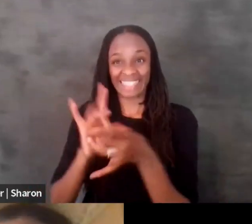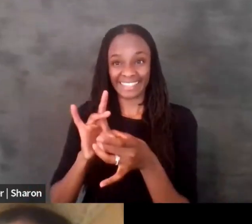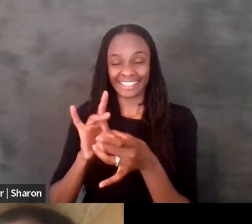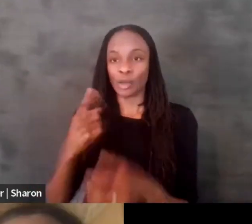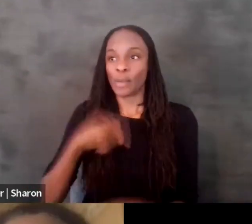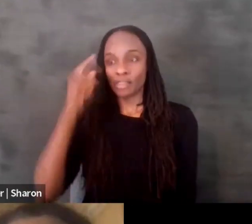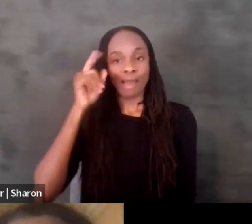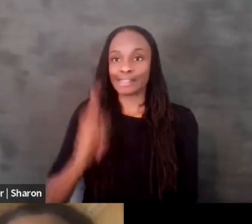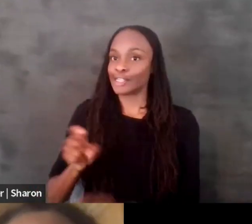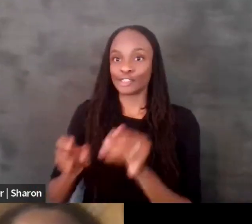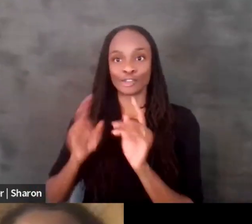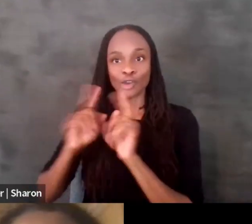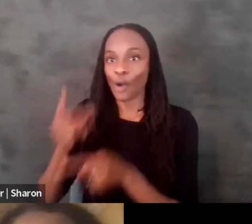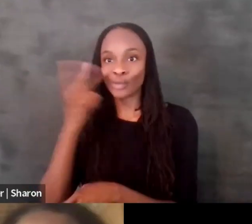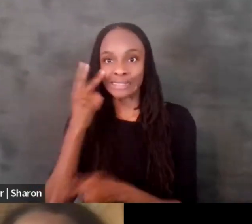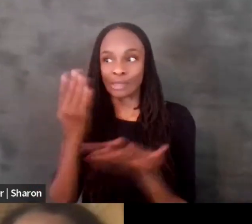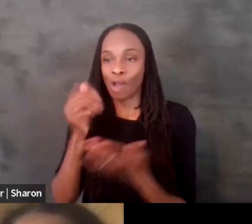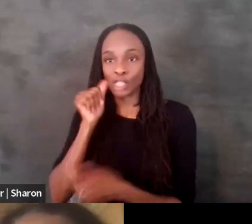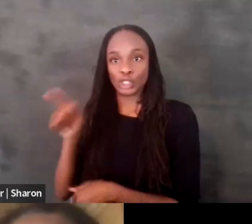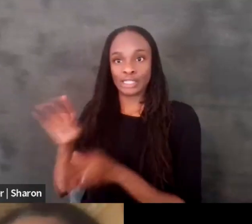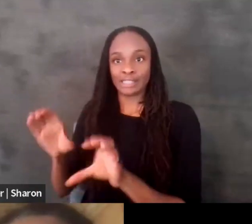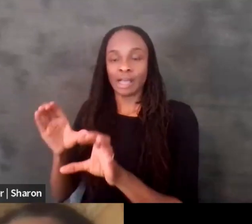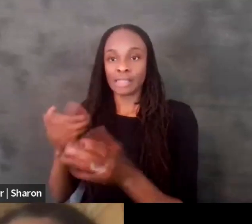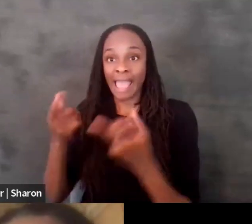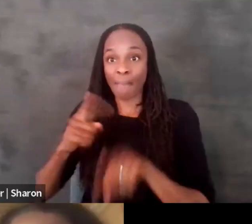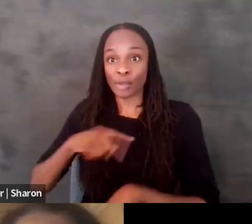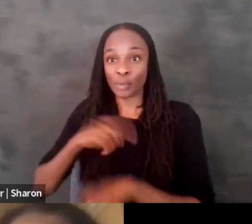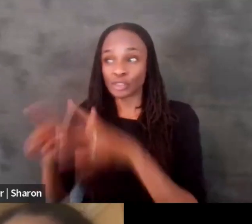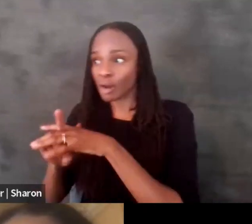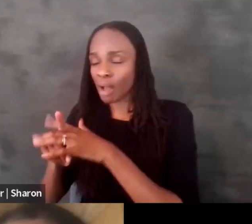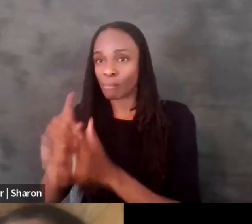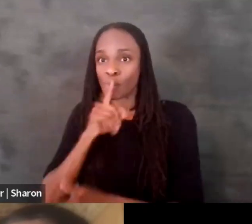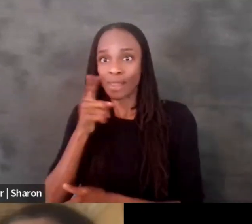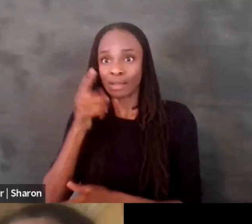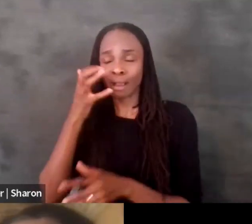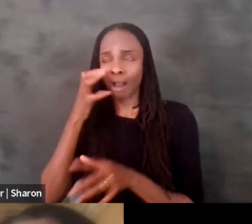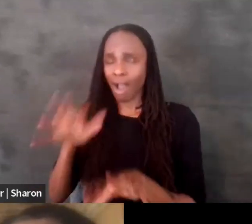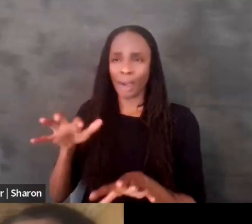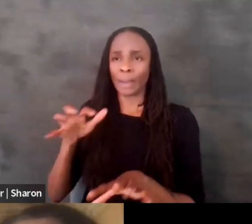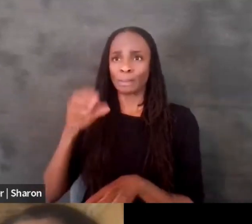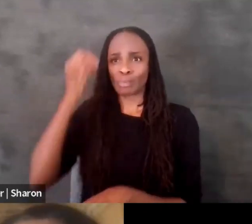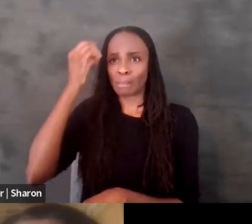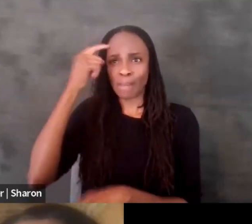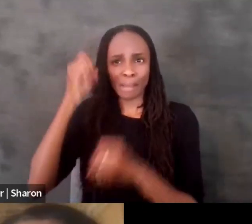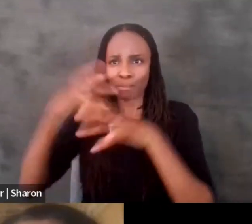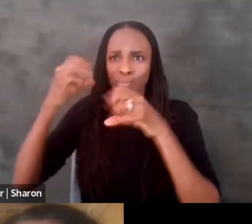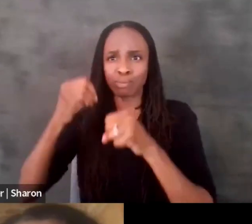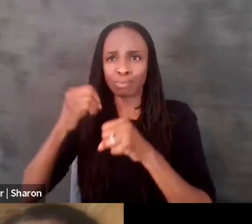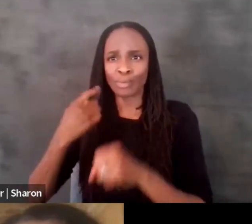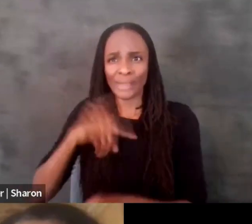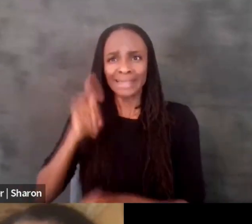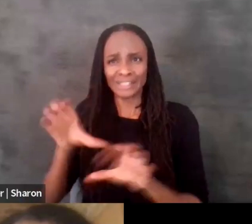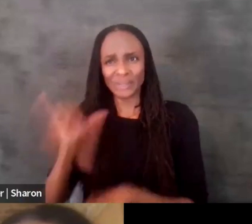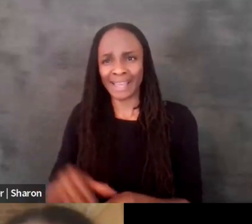we've got to go and see what she does. And when we went there, we were totally blown. And we were like, okay, we've got to do this. Absolutely. I